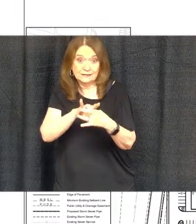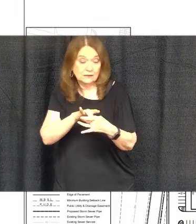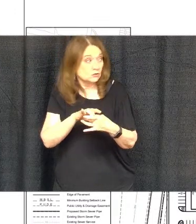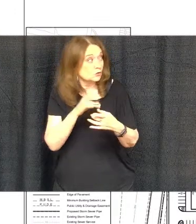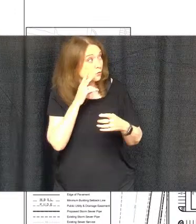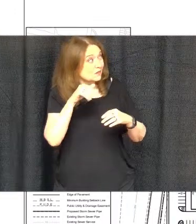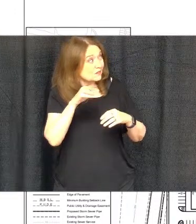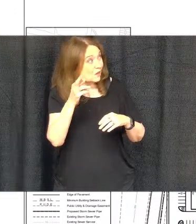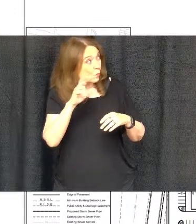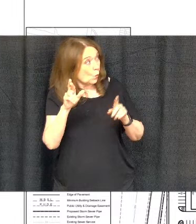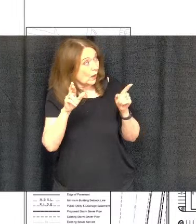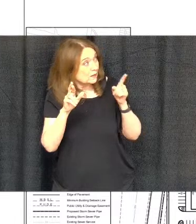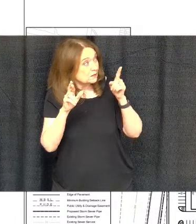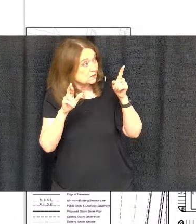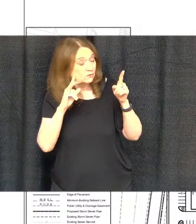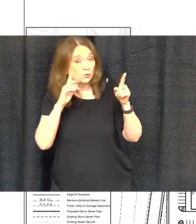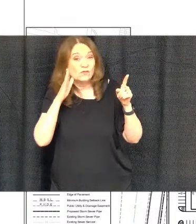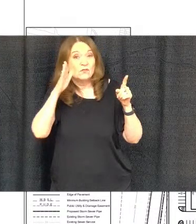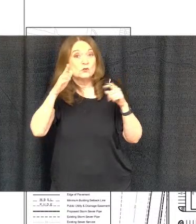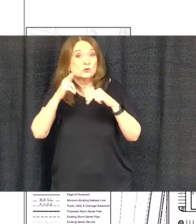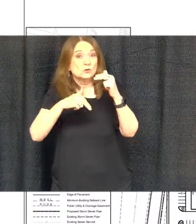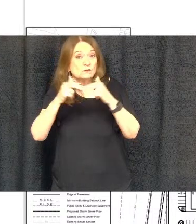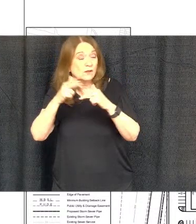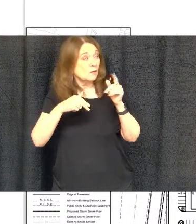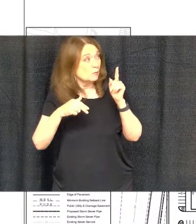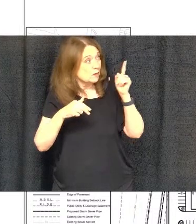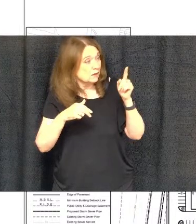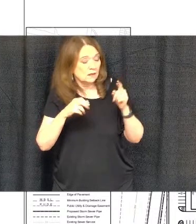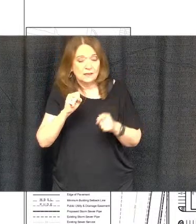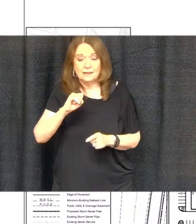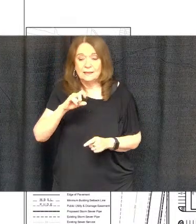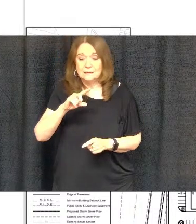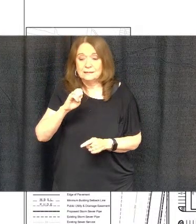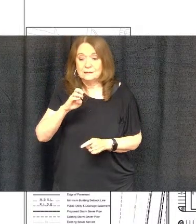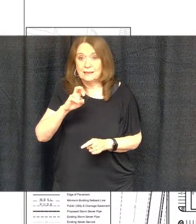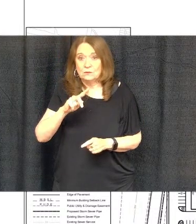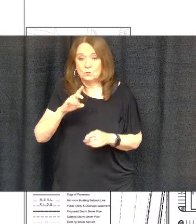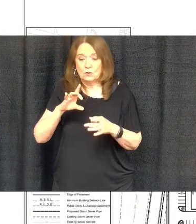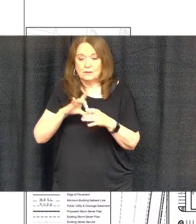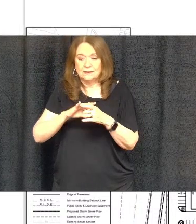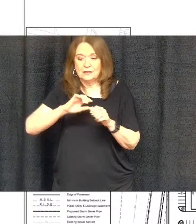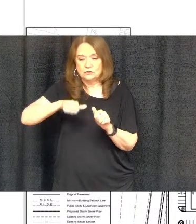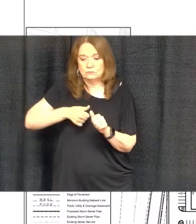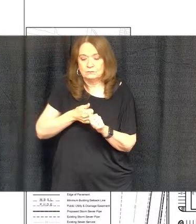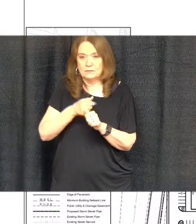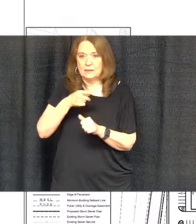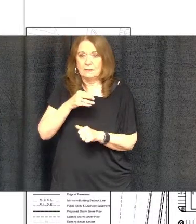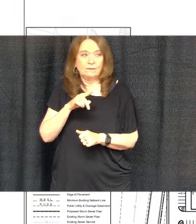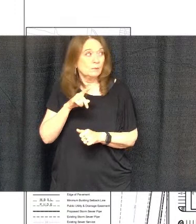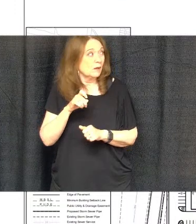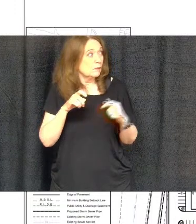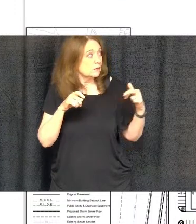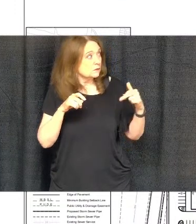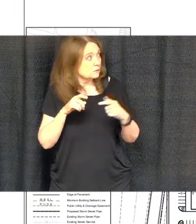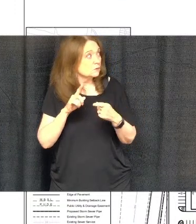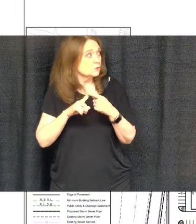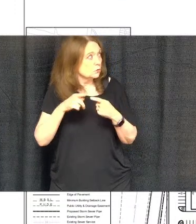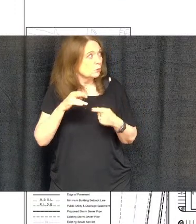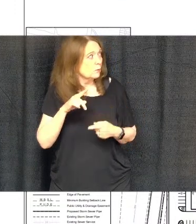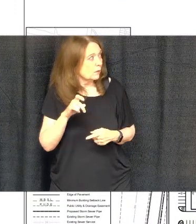right corner there, to a future development. It also has a sidewalk connection to the back of the Publix development there as